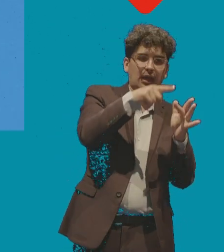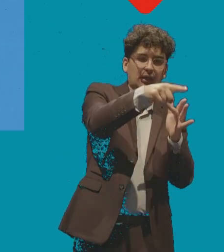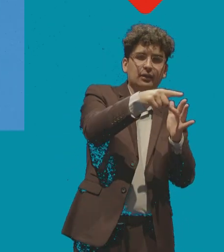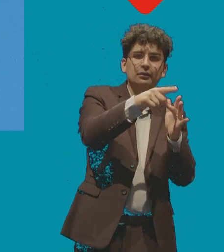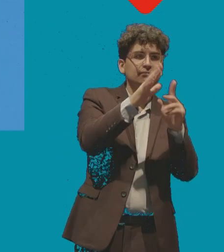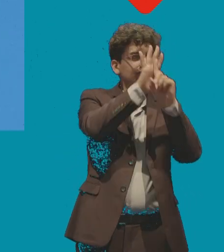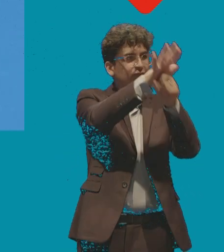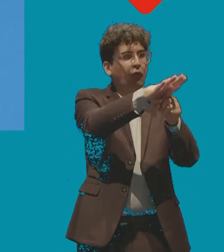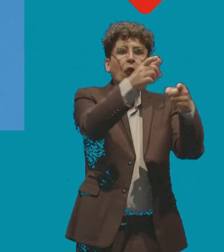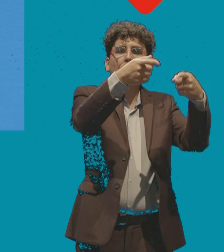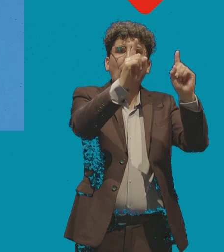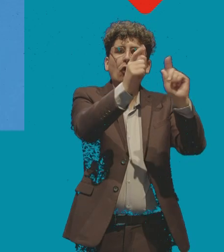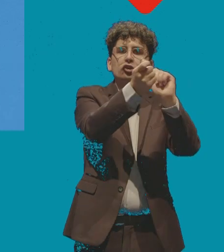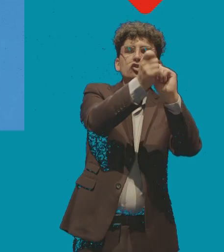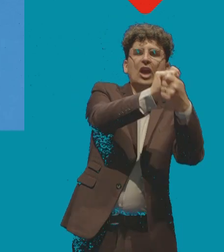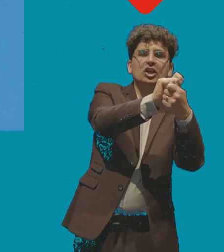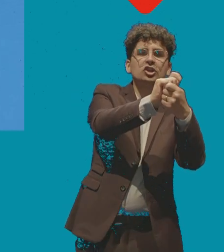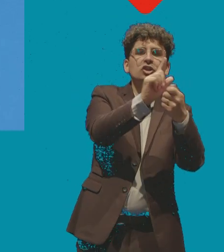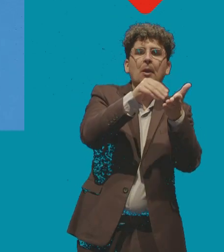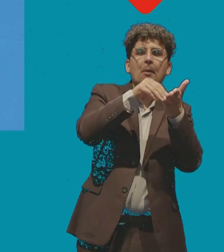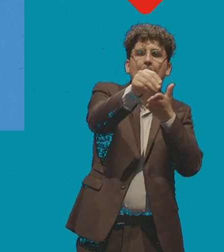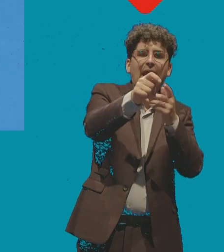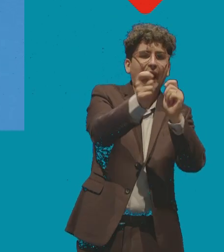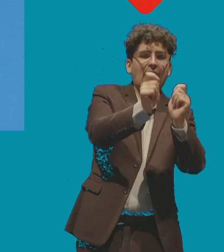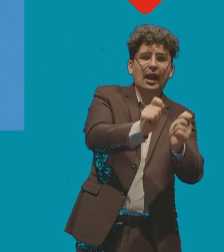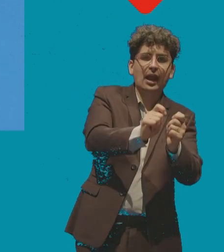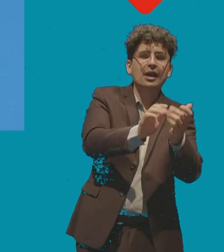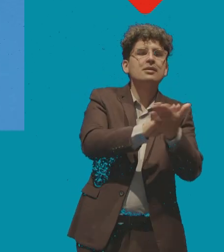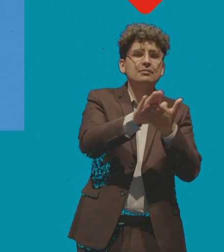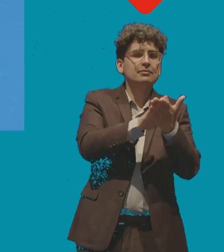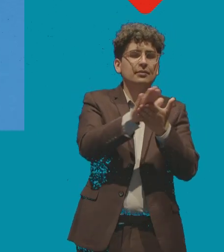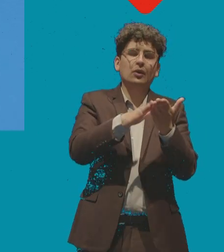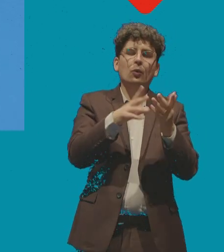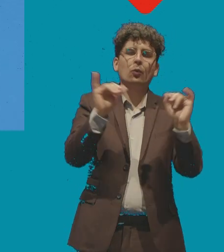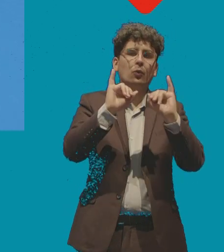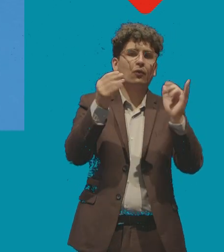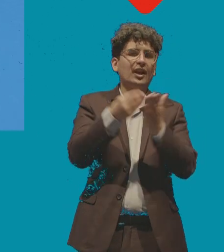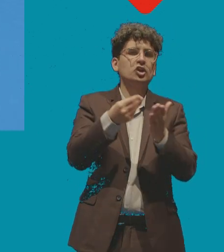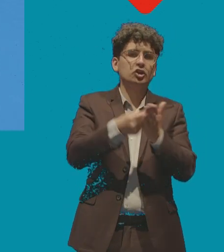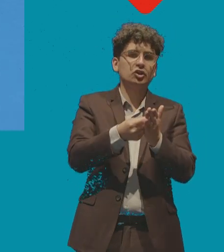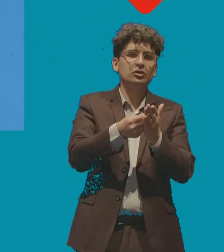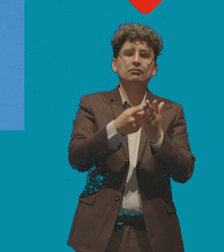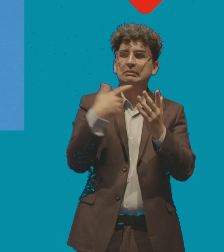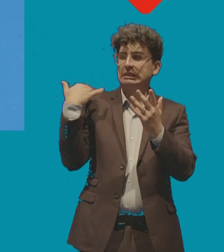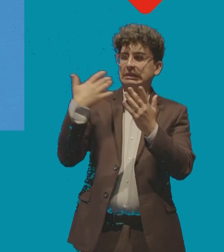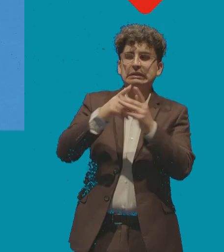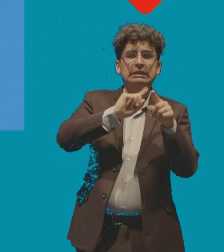employer over its plans to implement a revised pay date that would have created financial hardship. We have had a number of